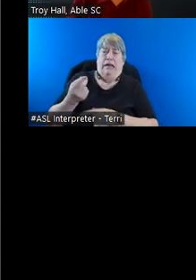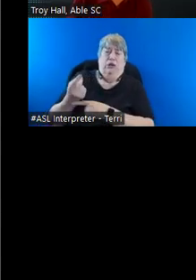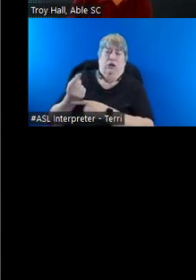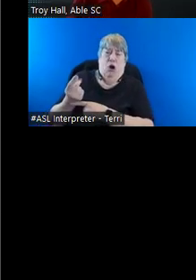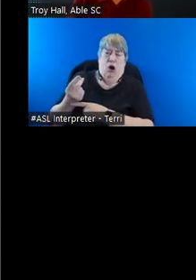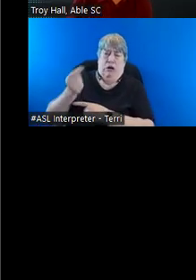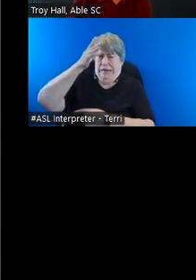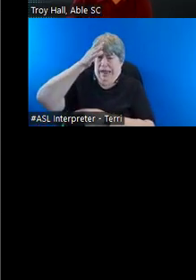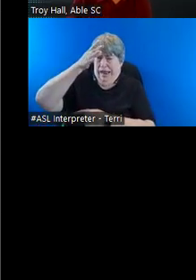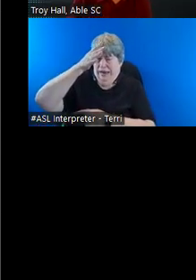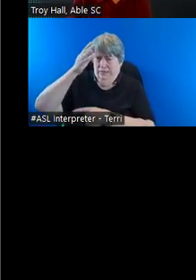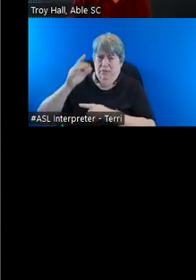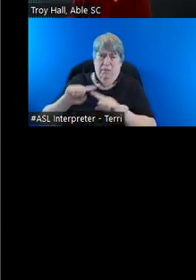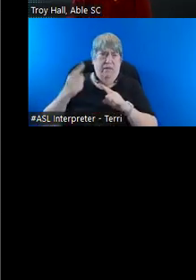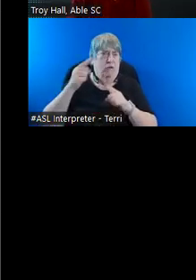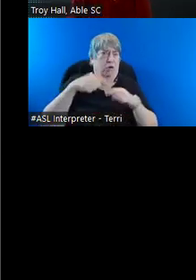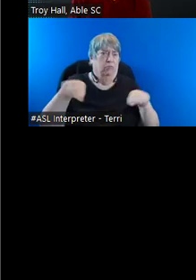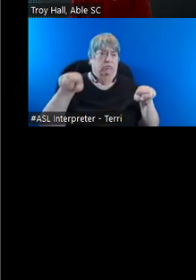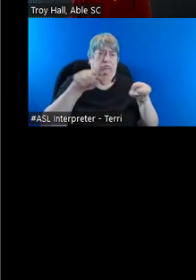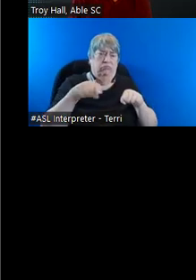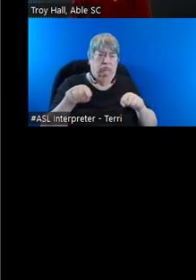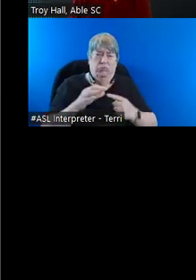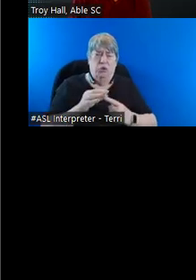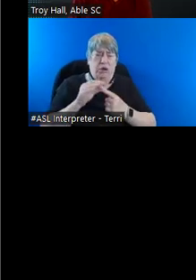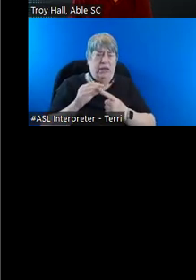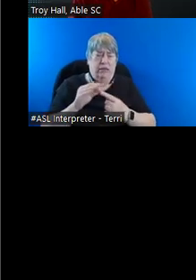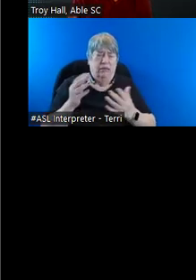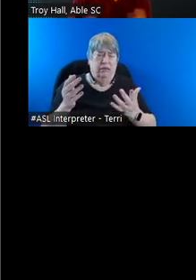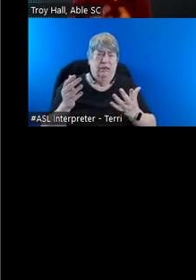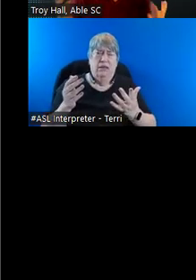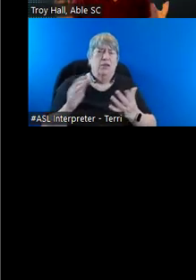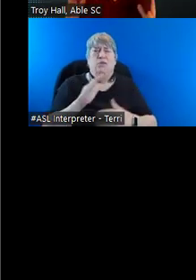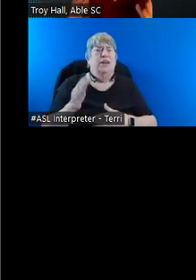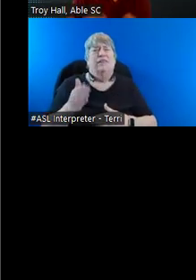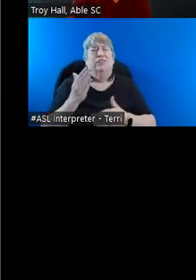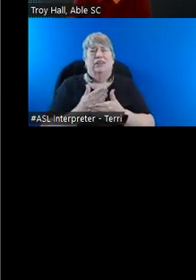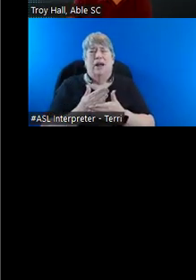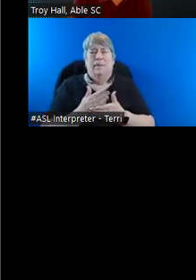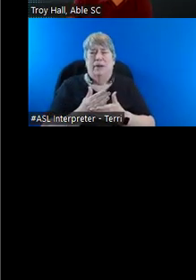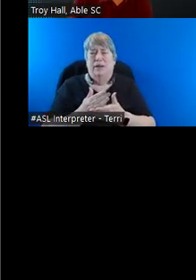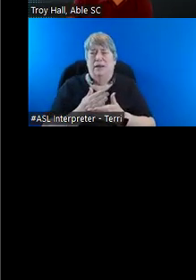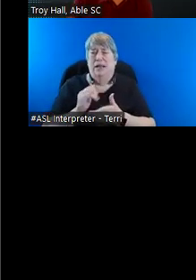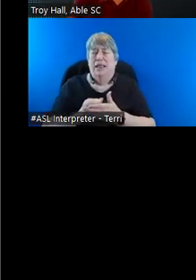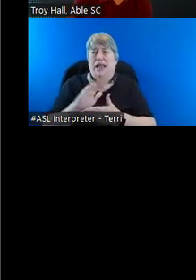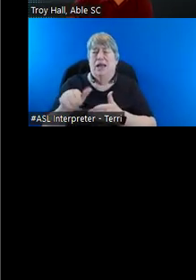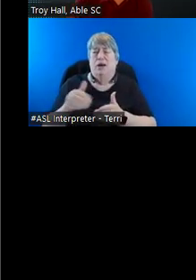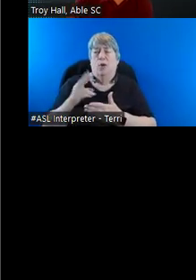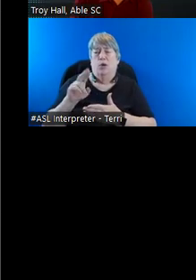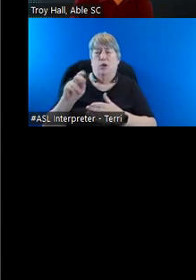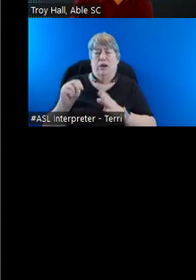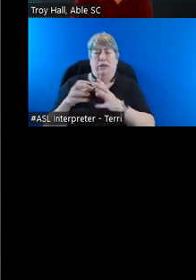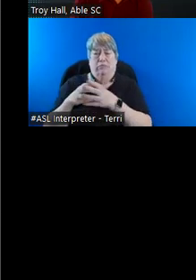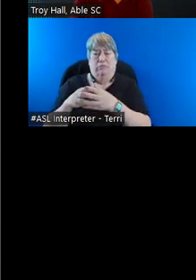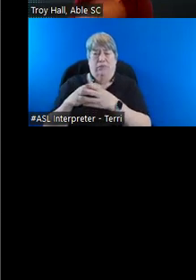there. And you know, you never quit being a parent, right? That whole unit stays central to your